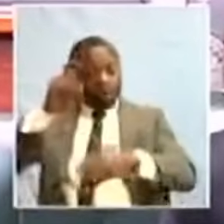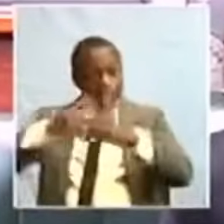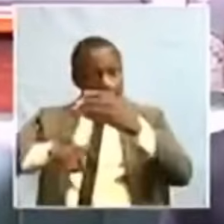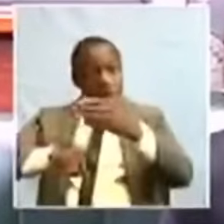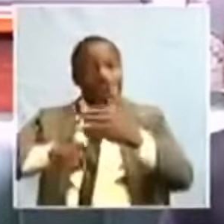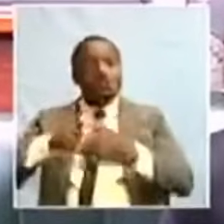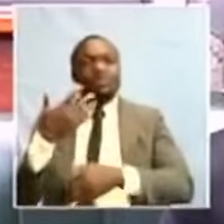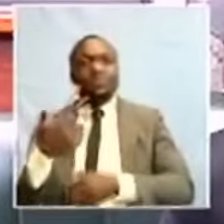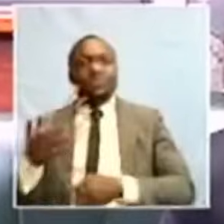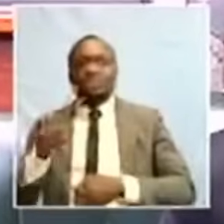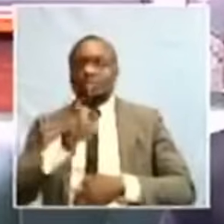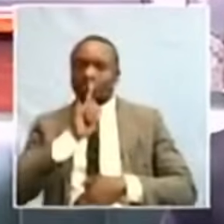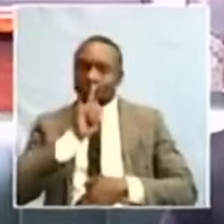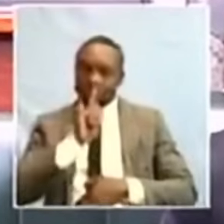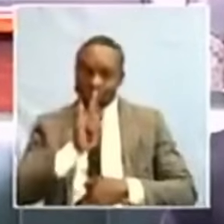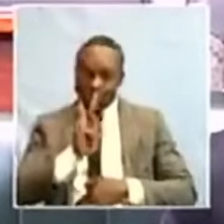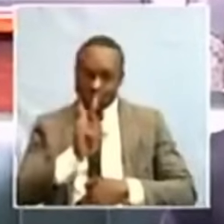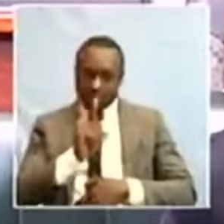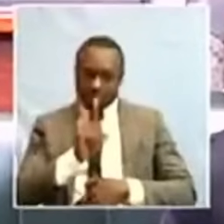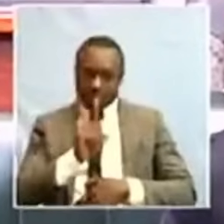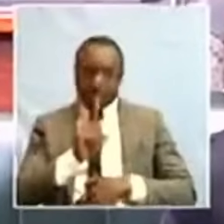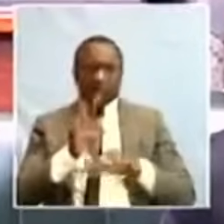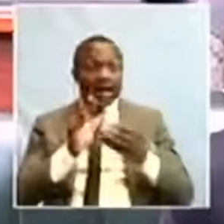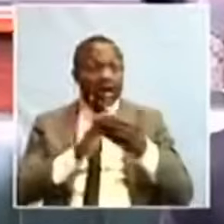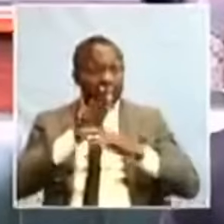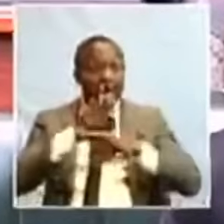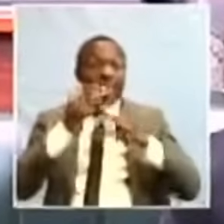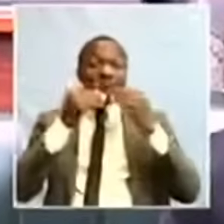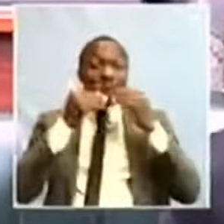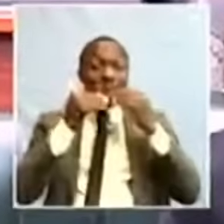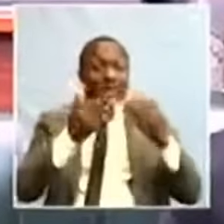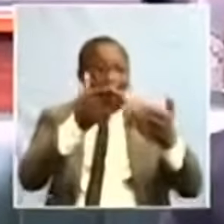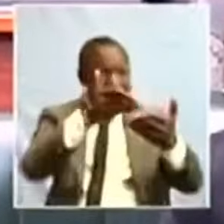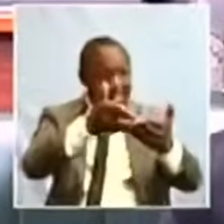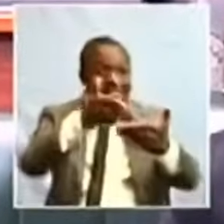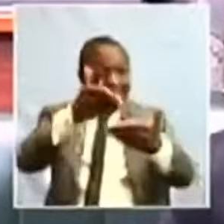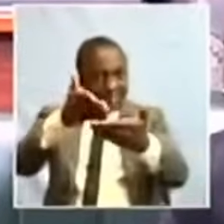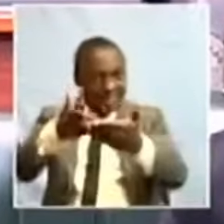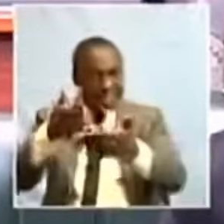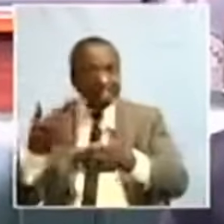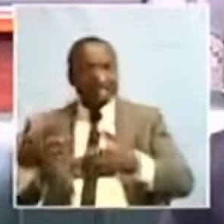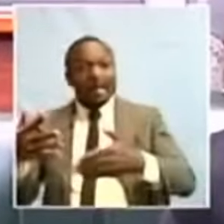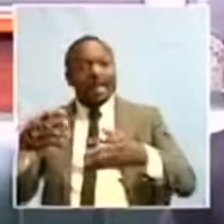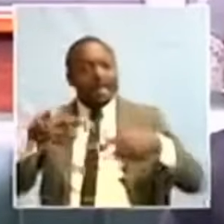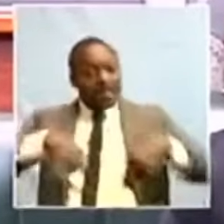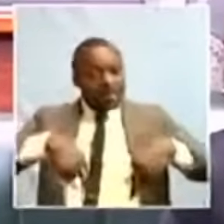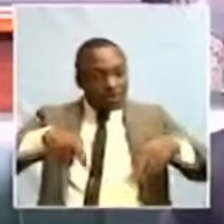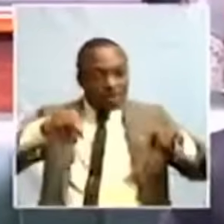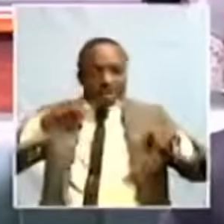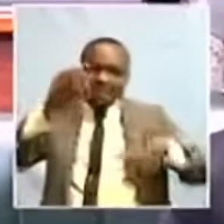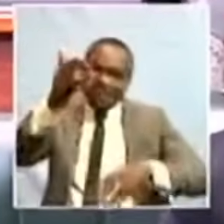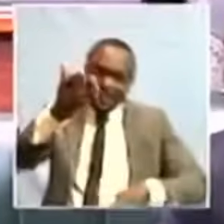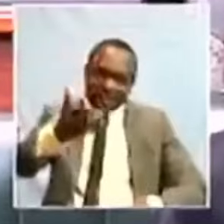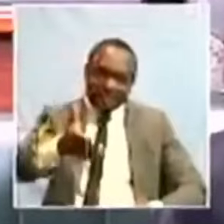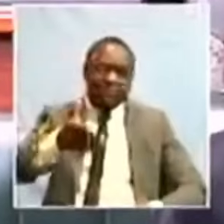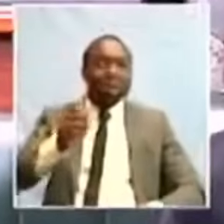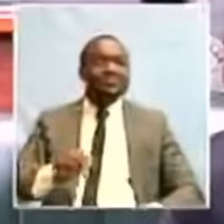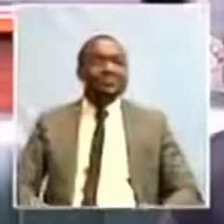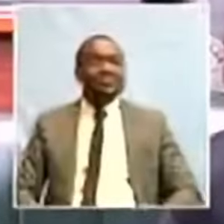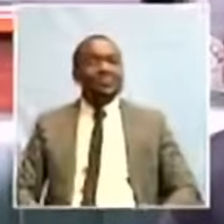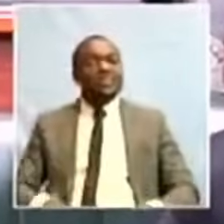living, really. After you appreciate all these that have been done, the roads that have been done, also